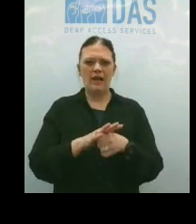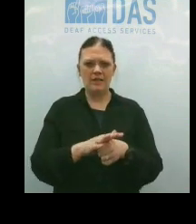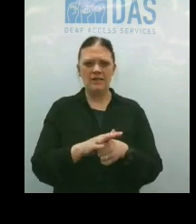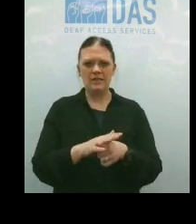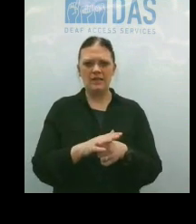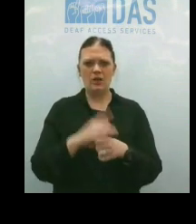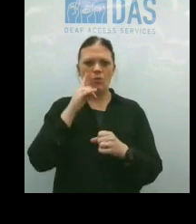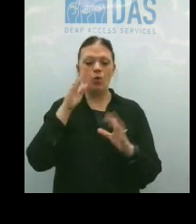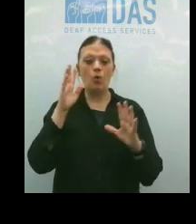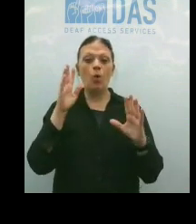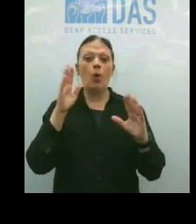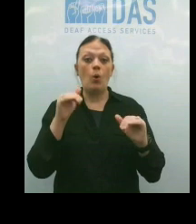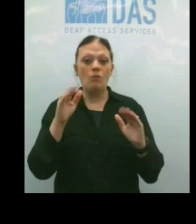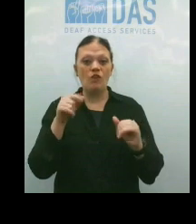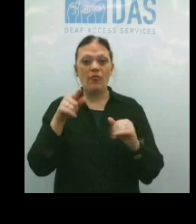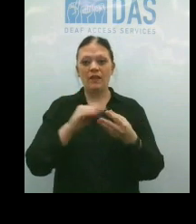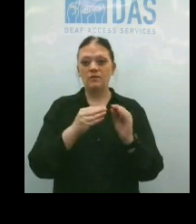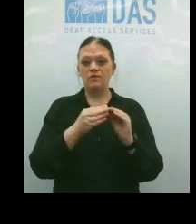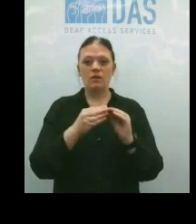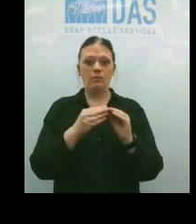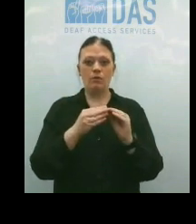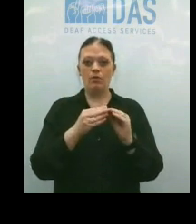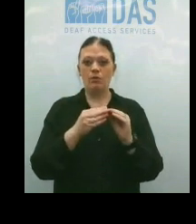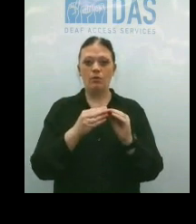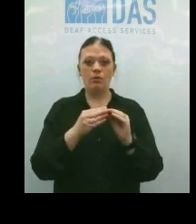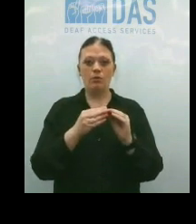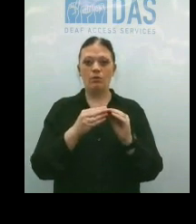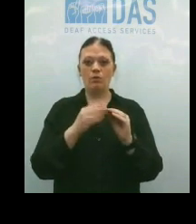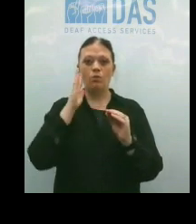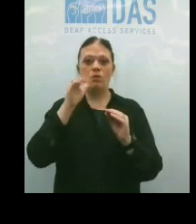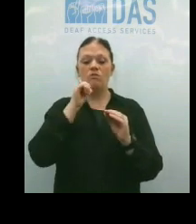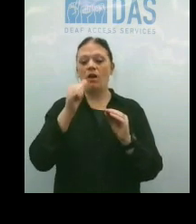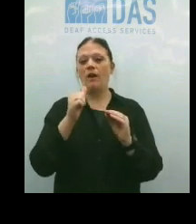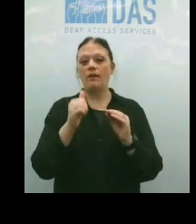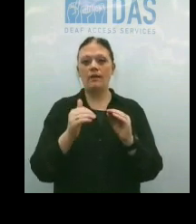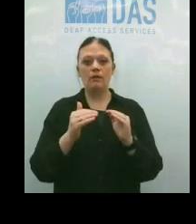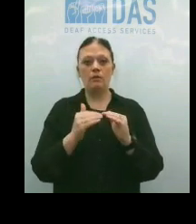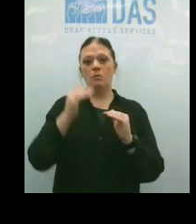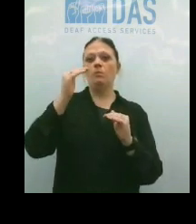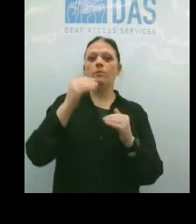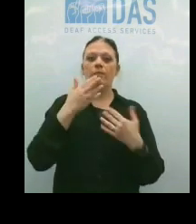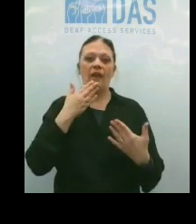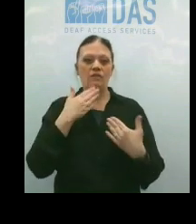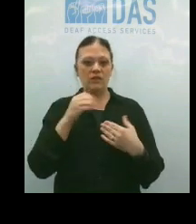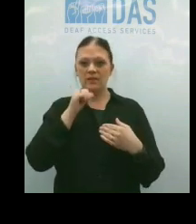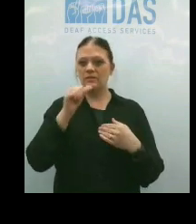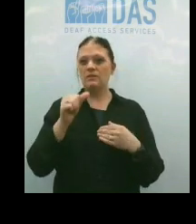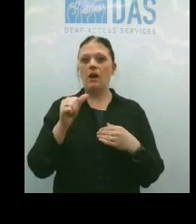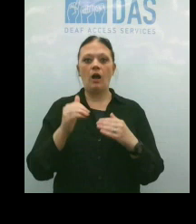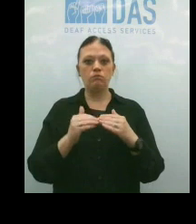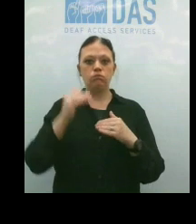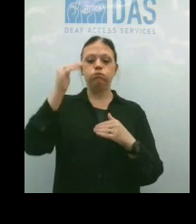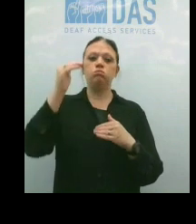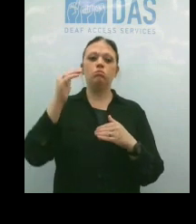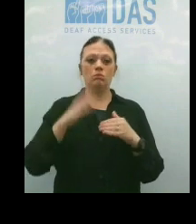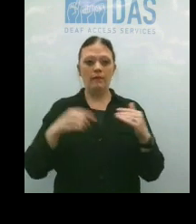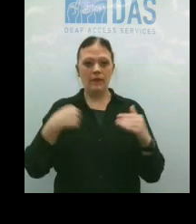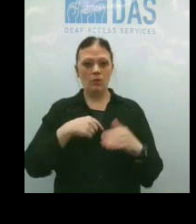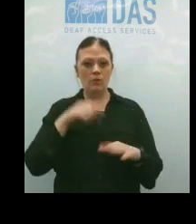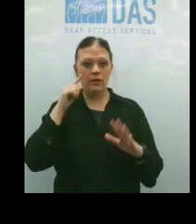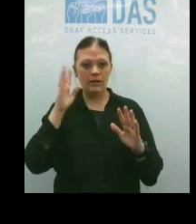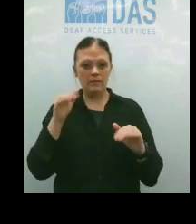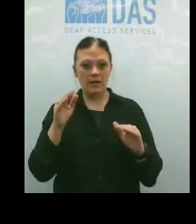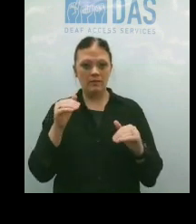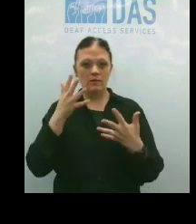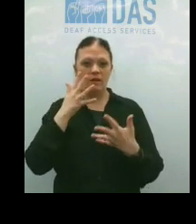we were hopeful that this number would not have been higher, and it thankfully has not been higher than what we might have expected,